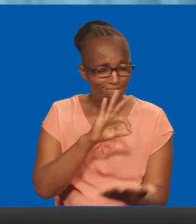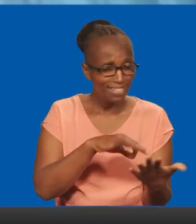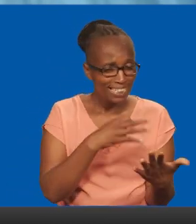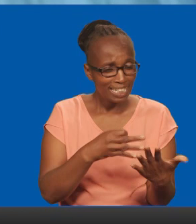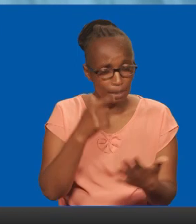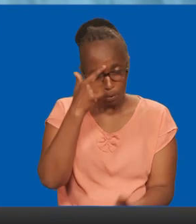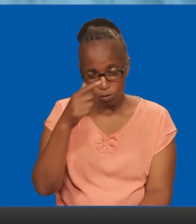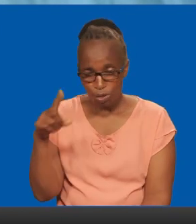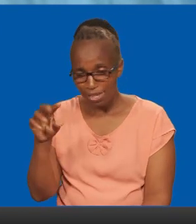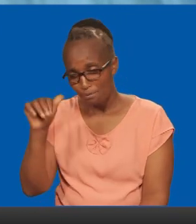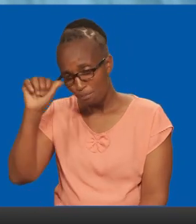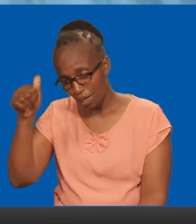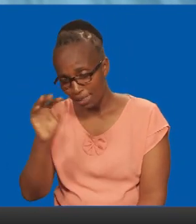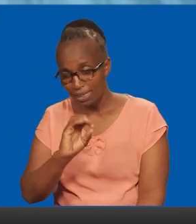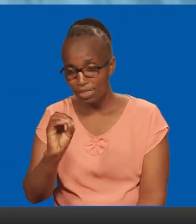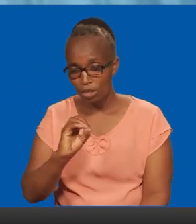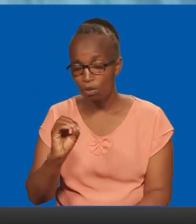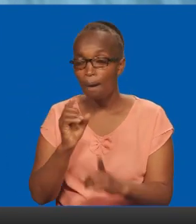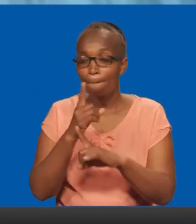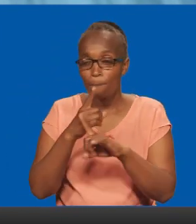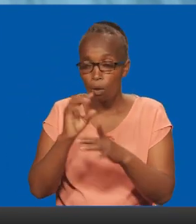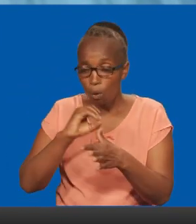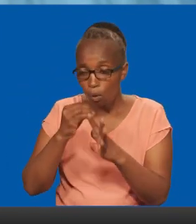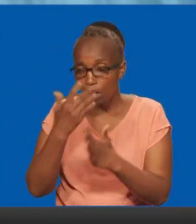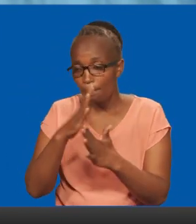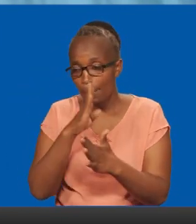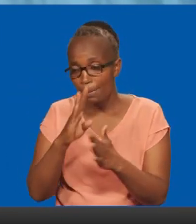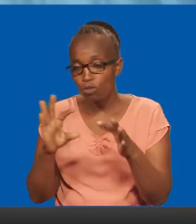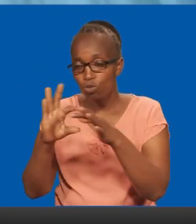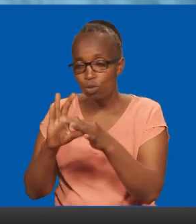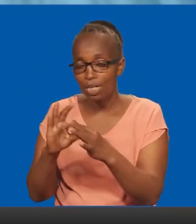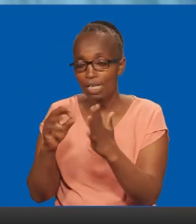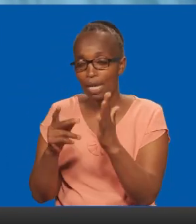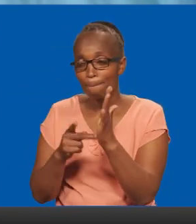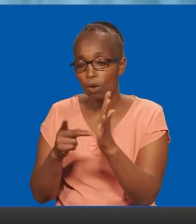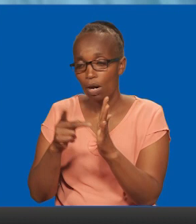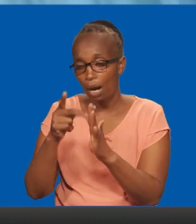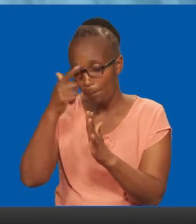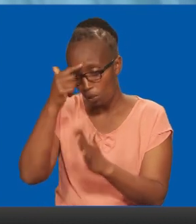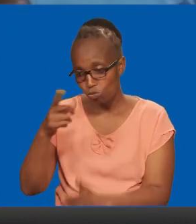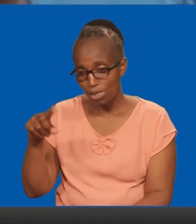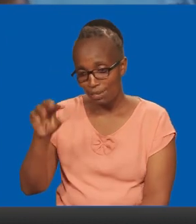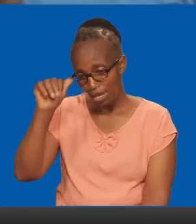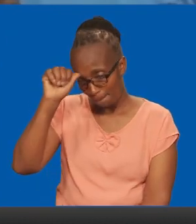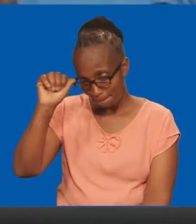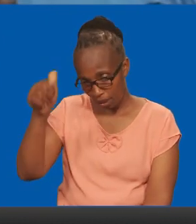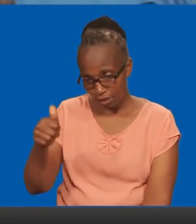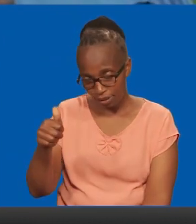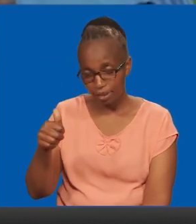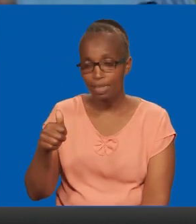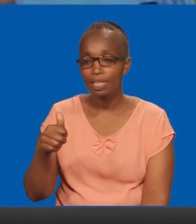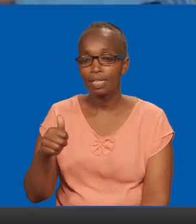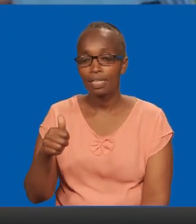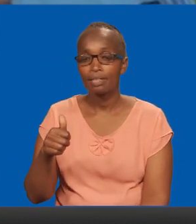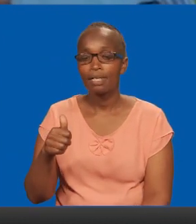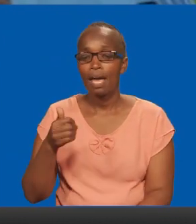will not be failing because you are not brilliant. Because you got onto the program because you are brilliant. Kwa upande wake, Senator